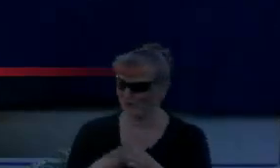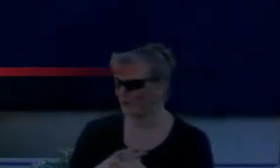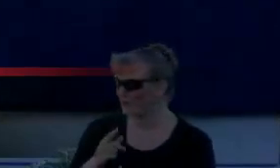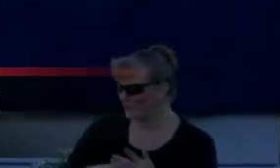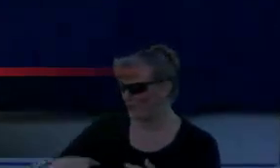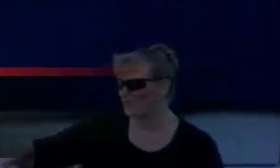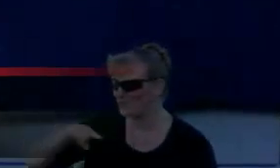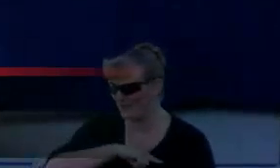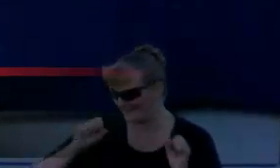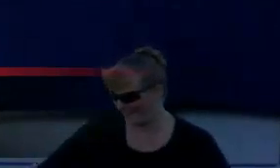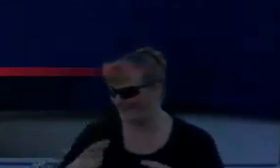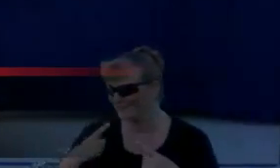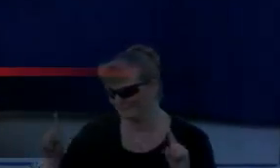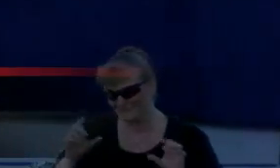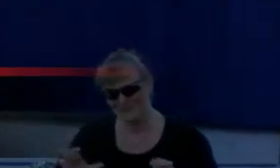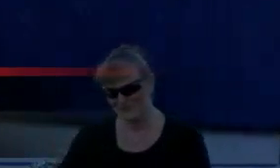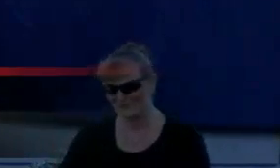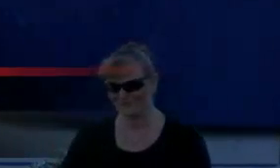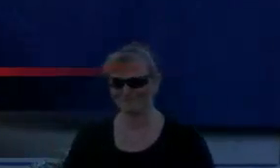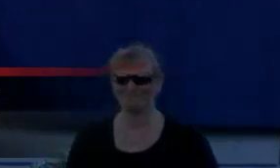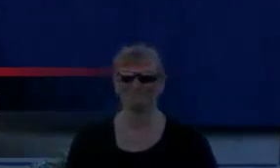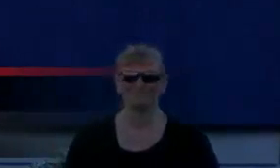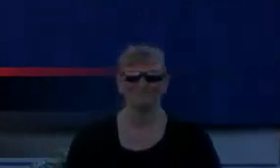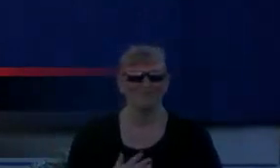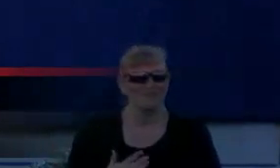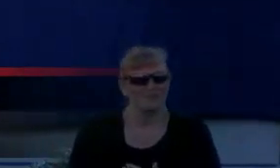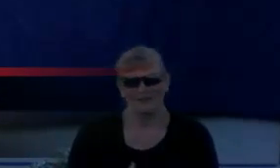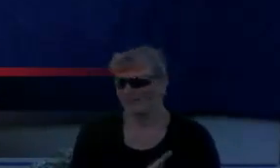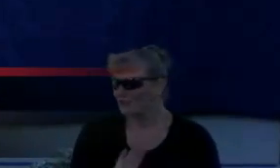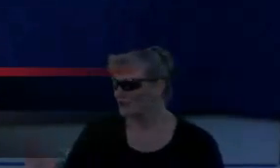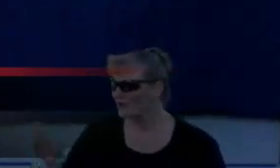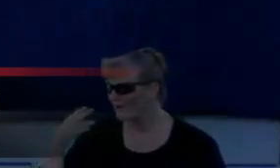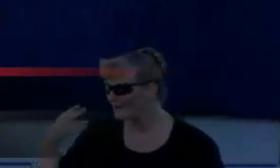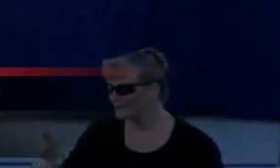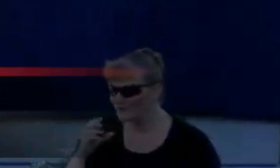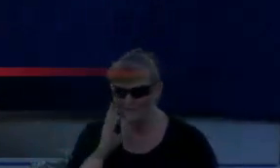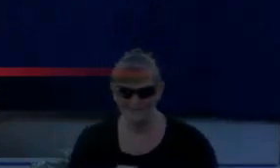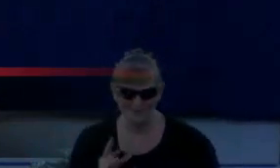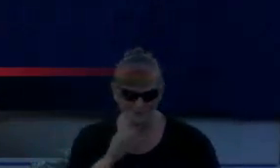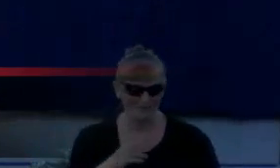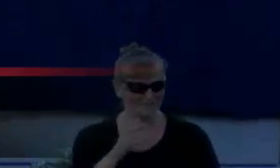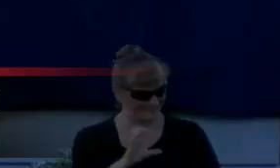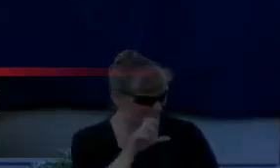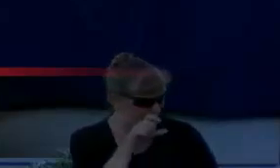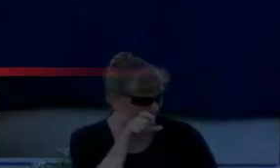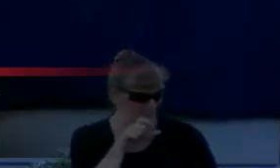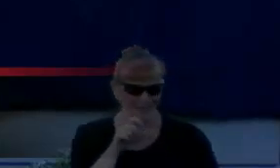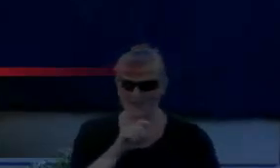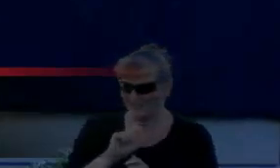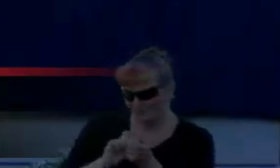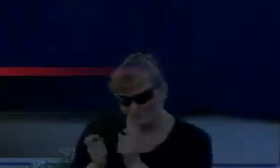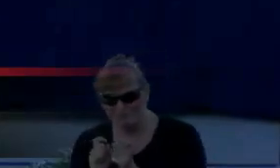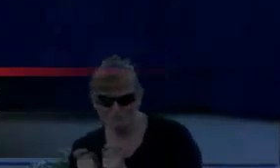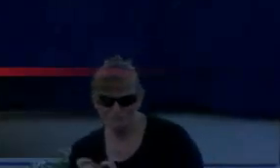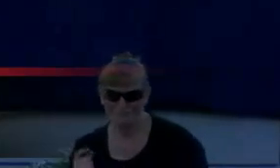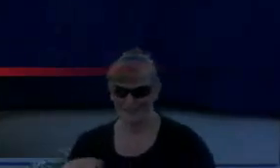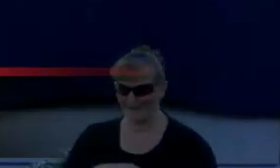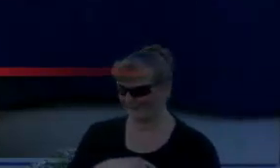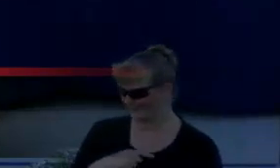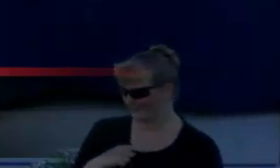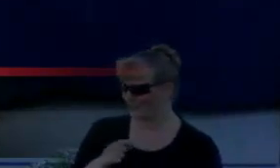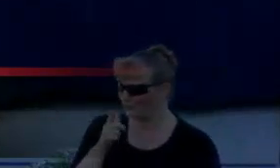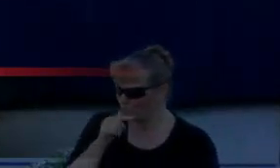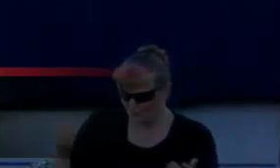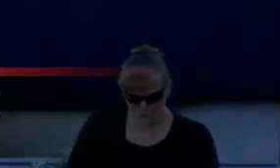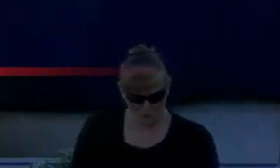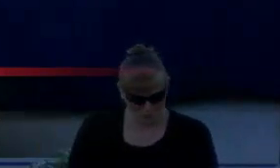do. No matter what your high school experience was like, there is no denying that Chiawana has shaped us all into the young men and